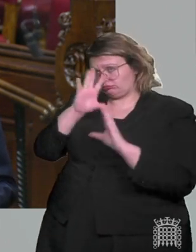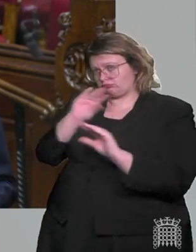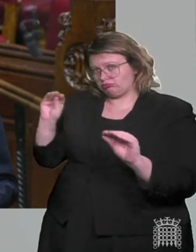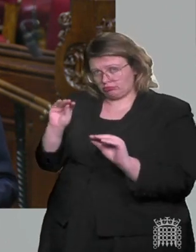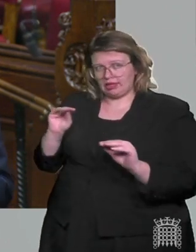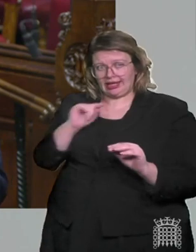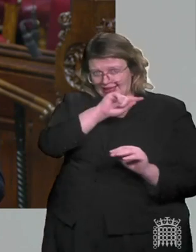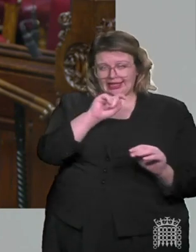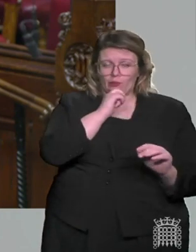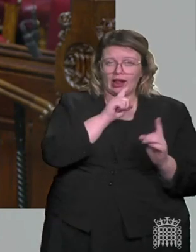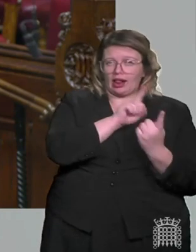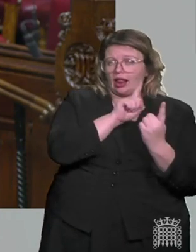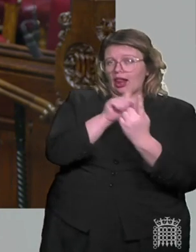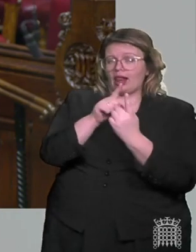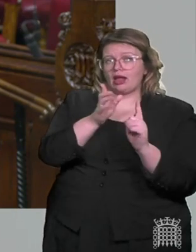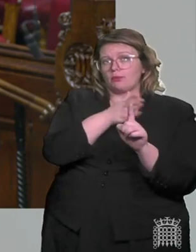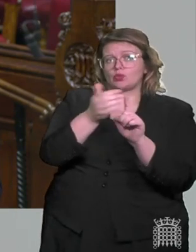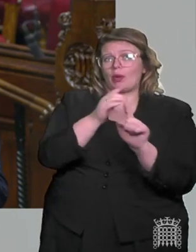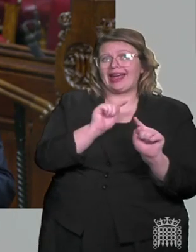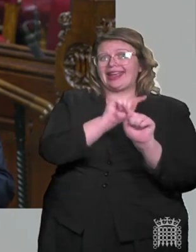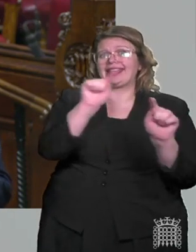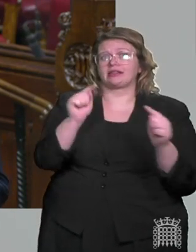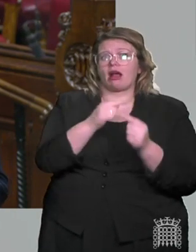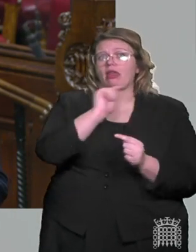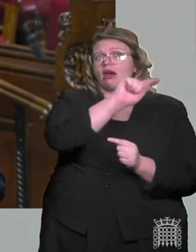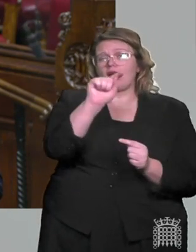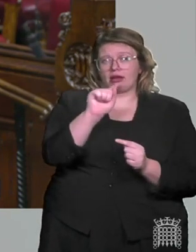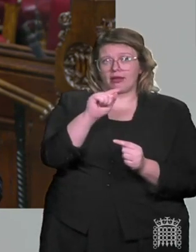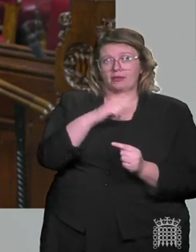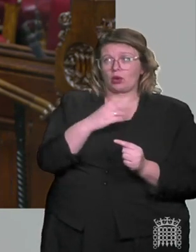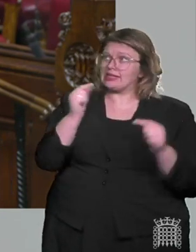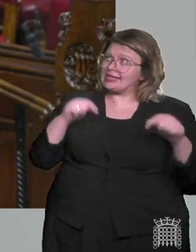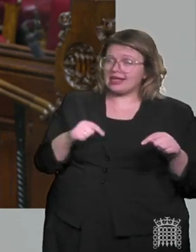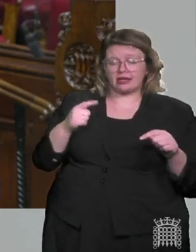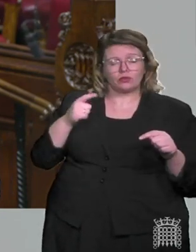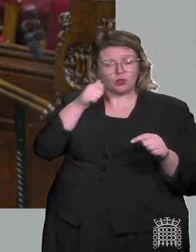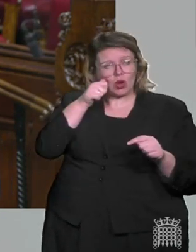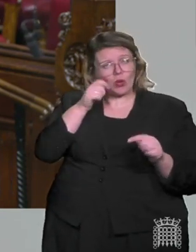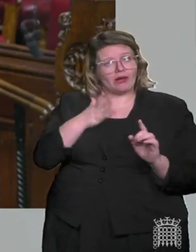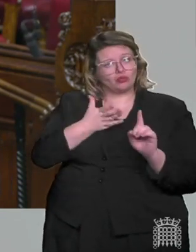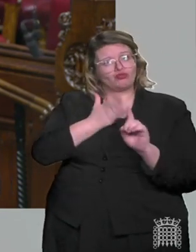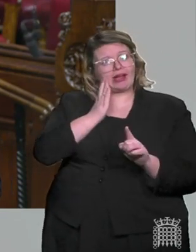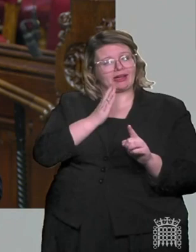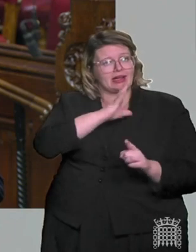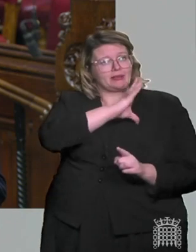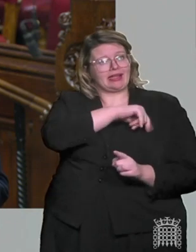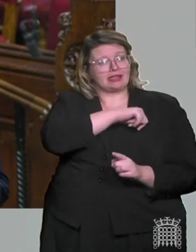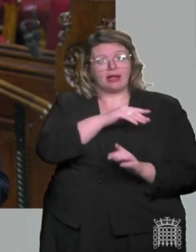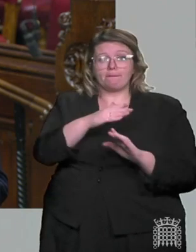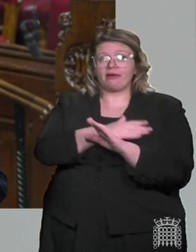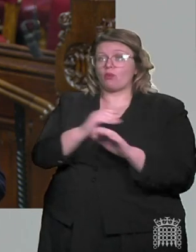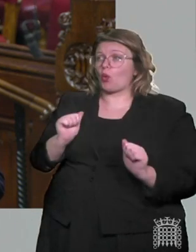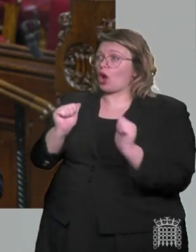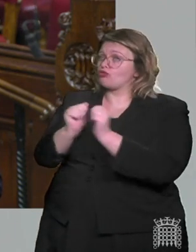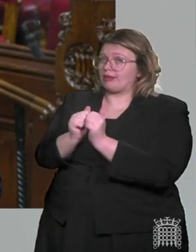of us so that he can share with these benches who have a long-standing view that recognising the State of Palestine before any long-term agreement is